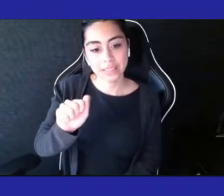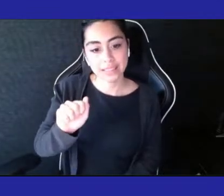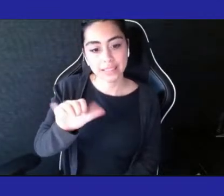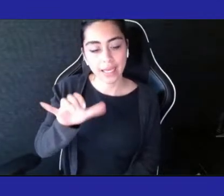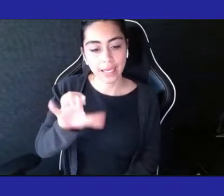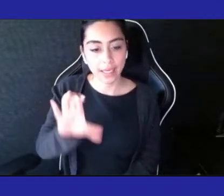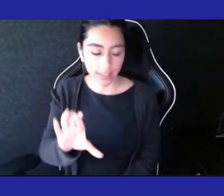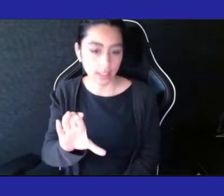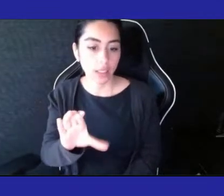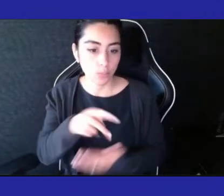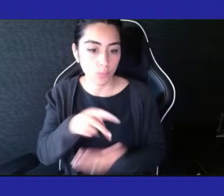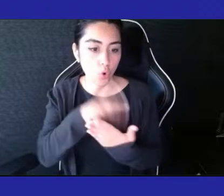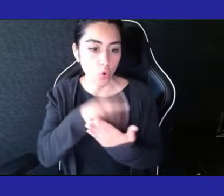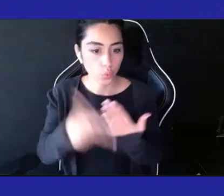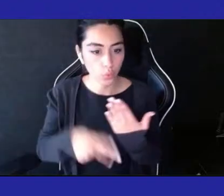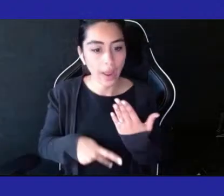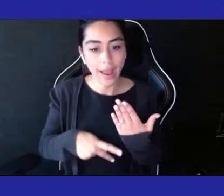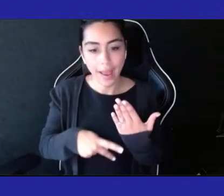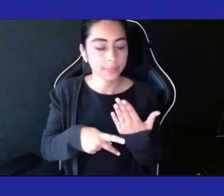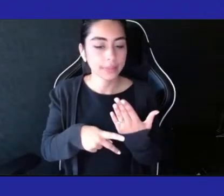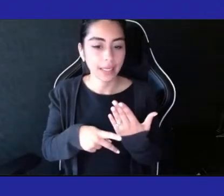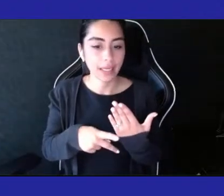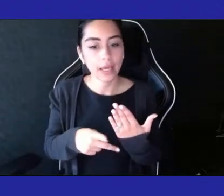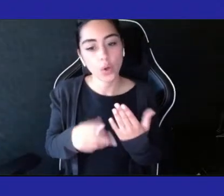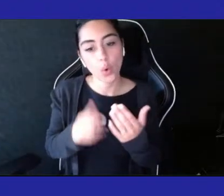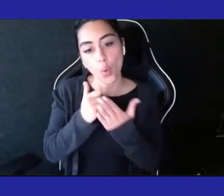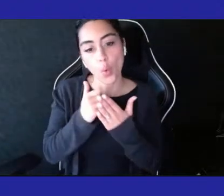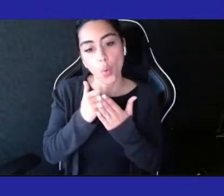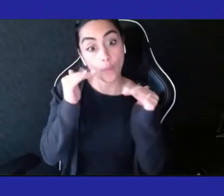under that umbrella and helping us here.